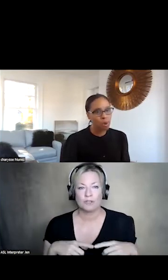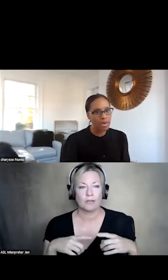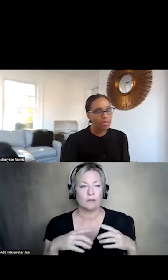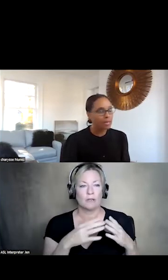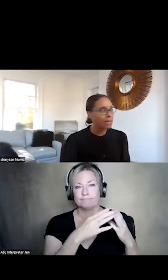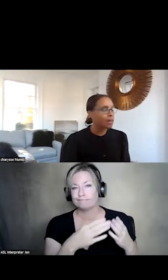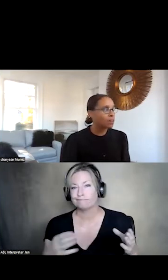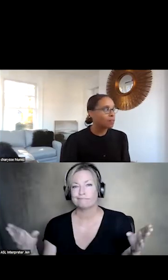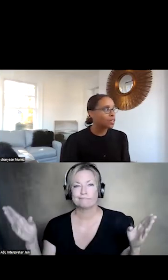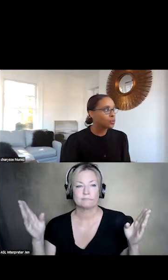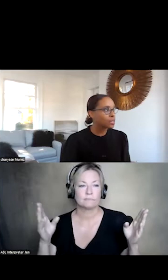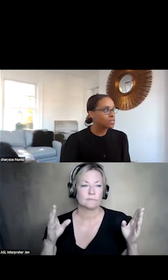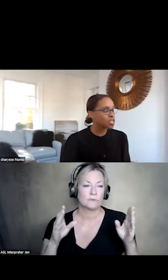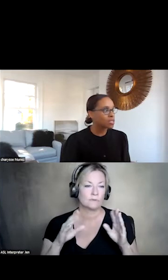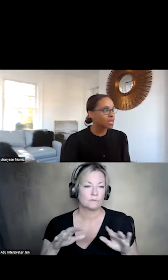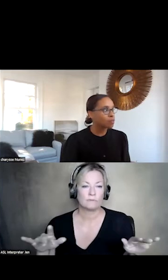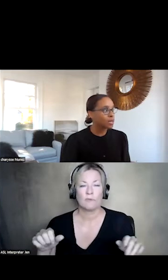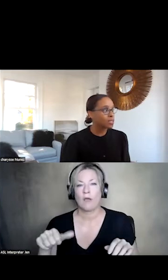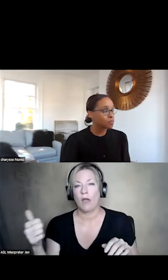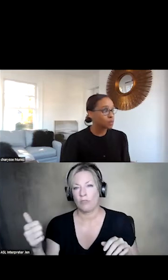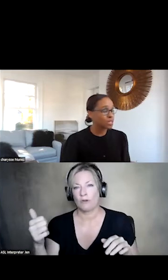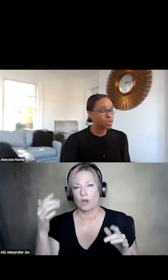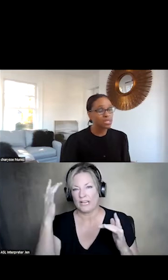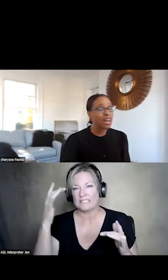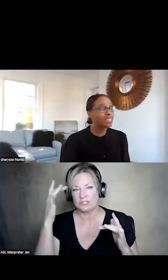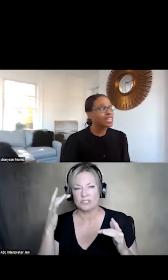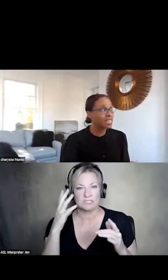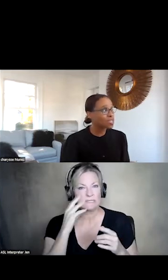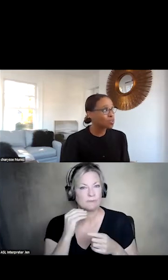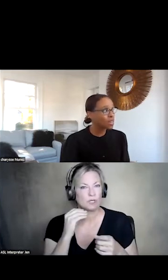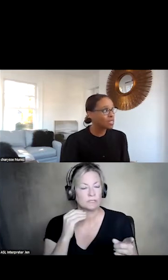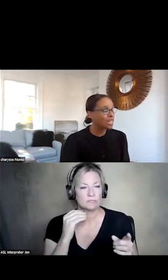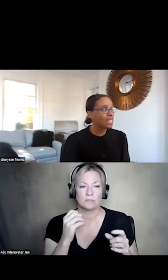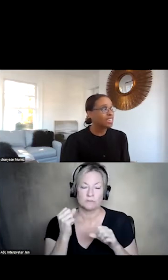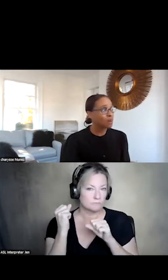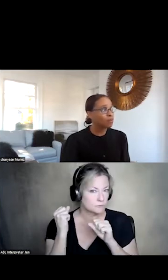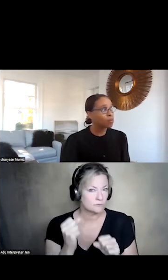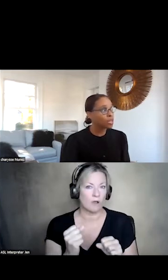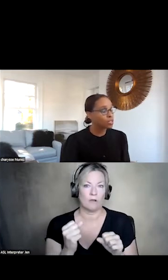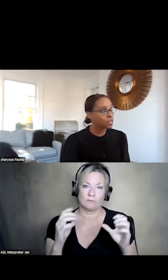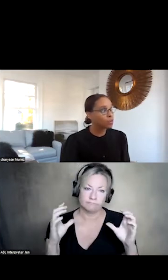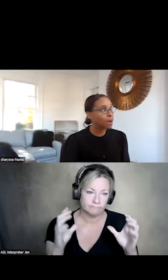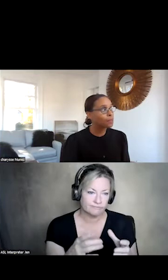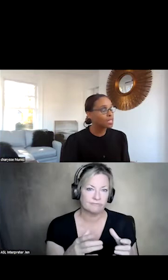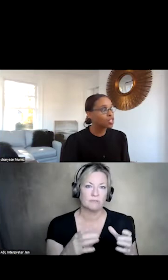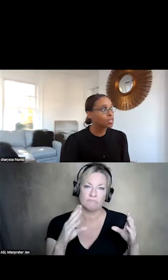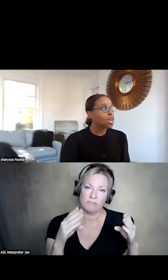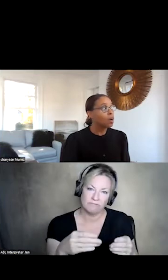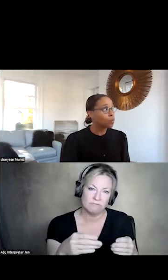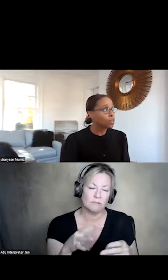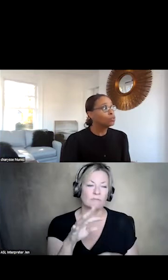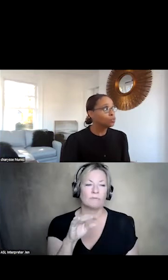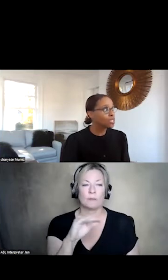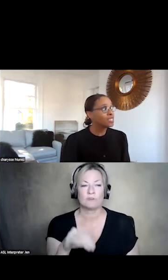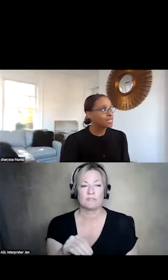wide array of other conditions that are being experienced. So it's highly concentrated in about 40% of the population.